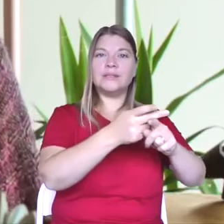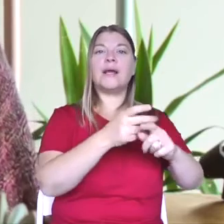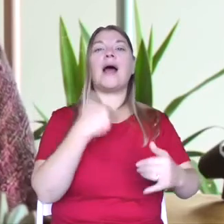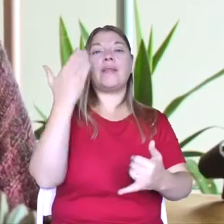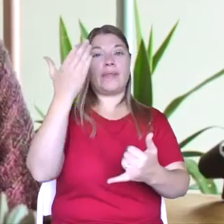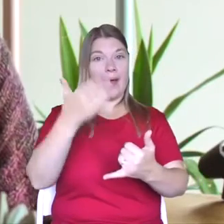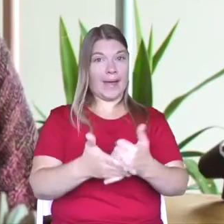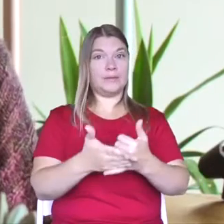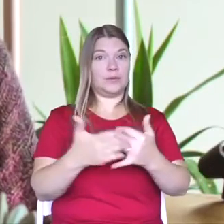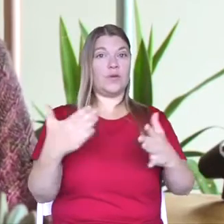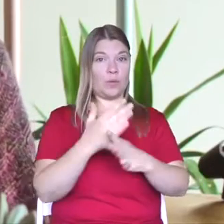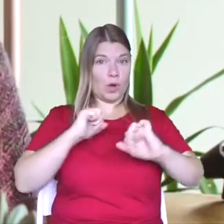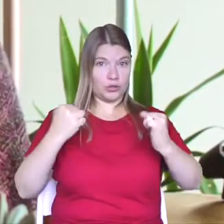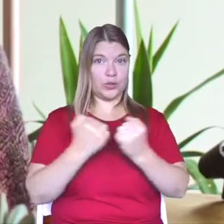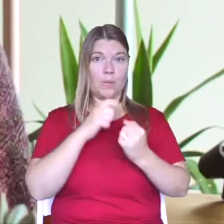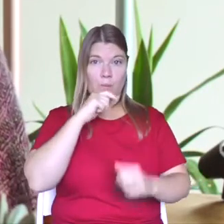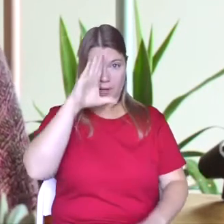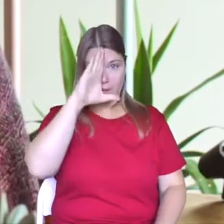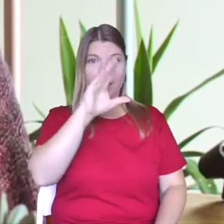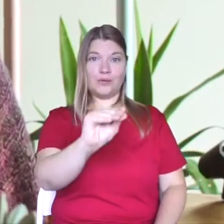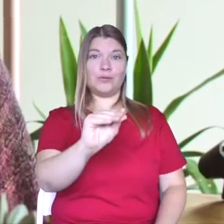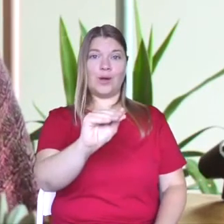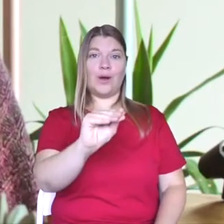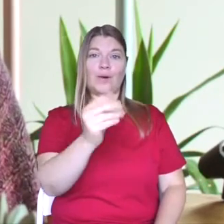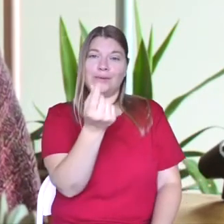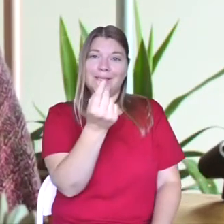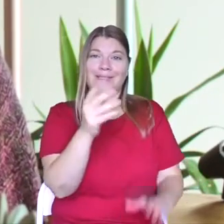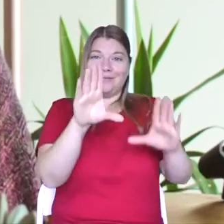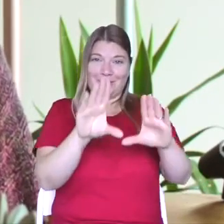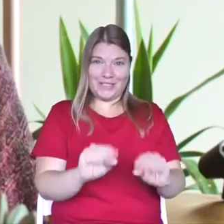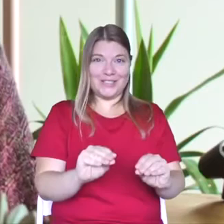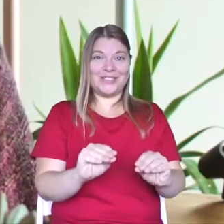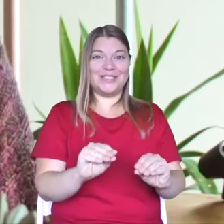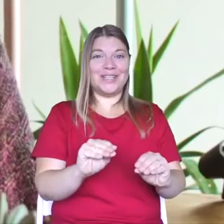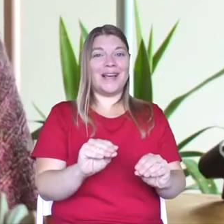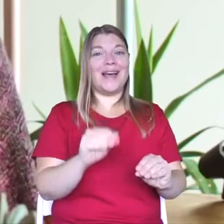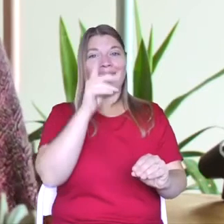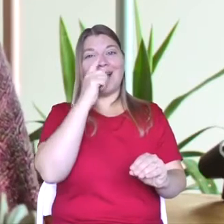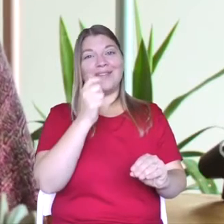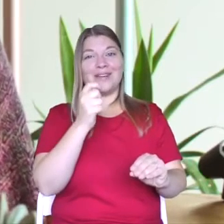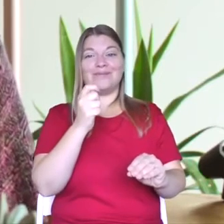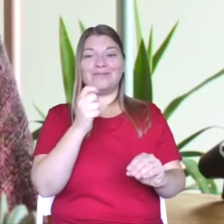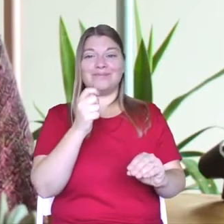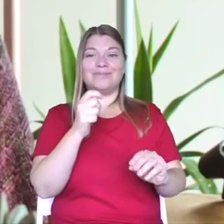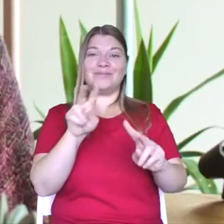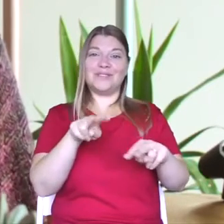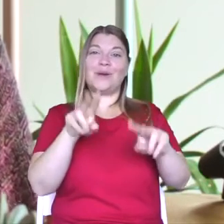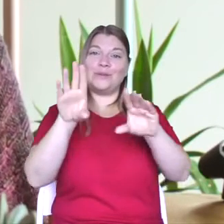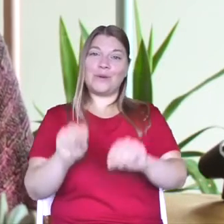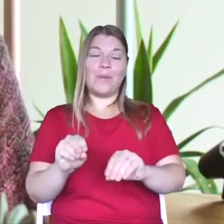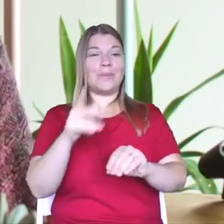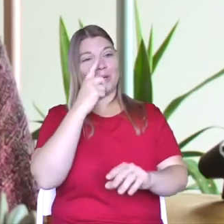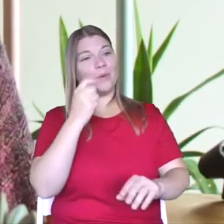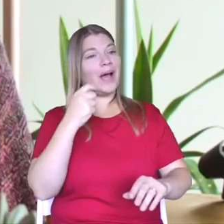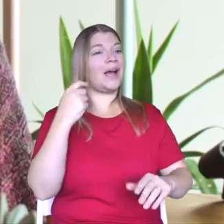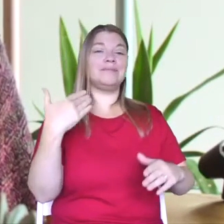know that the session is coming to a close and we can get back to our day, hopefully with a new and relaxing sense of calm and